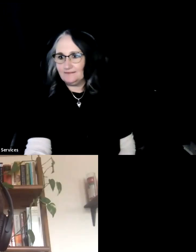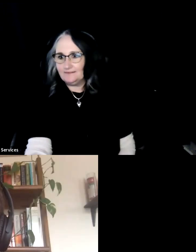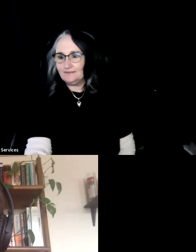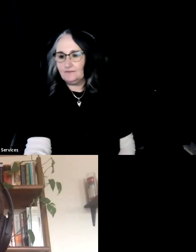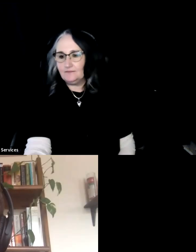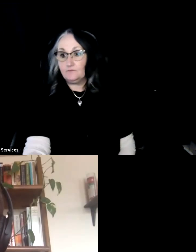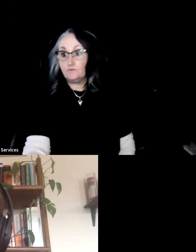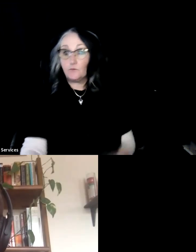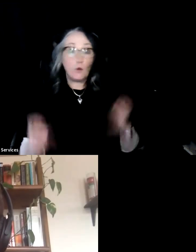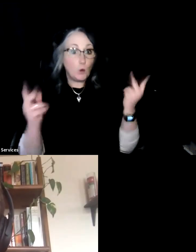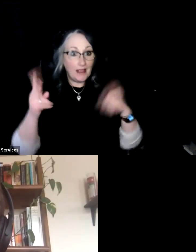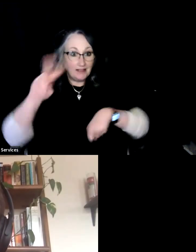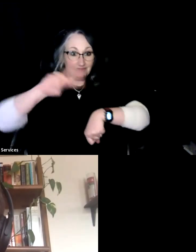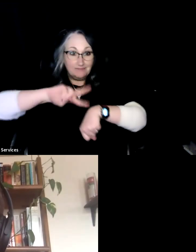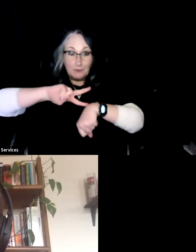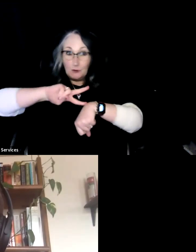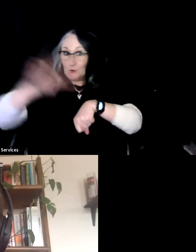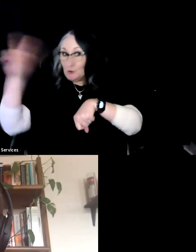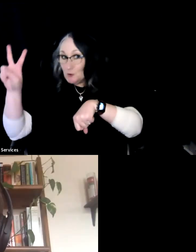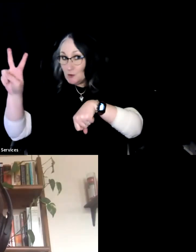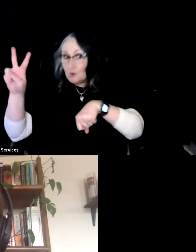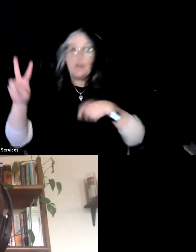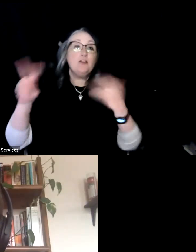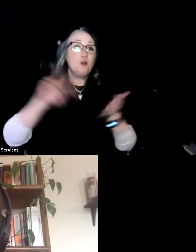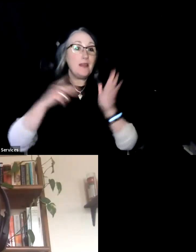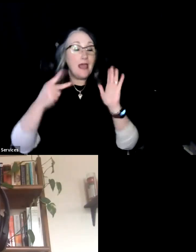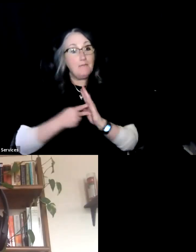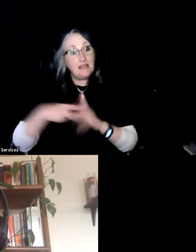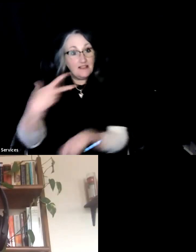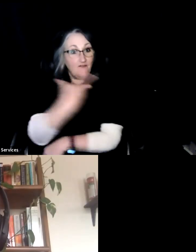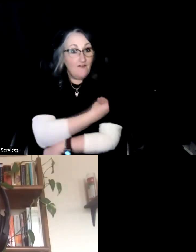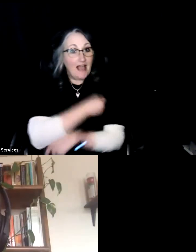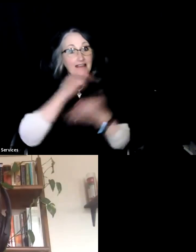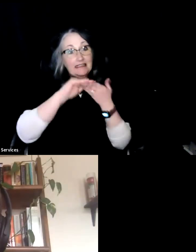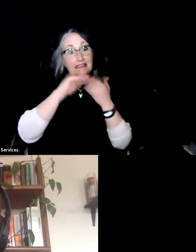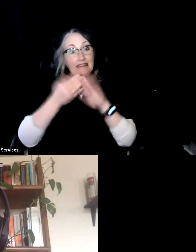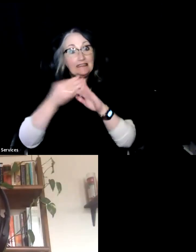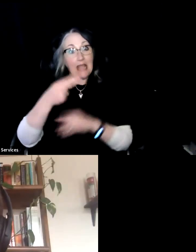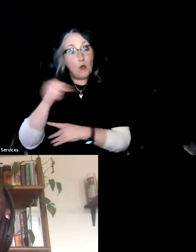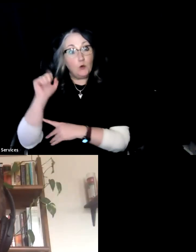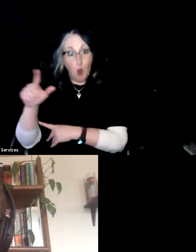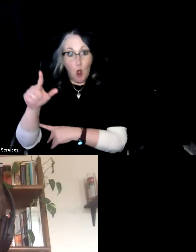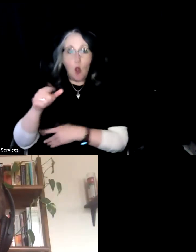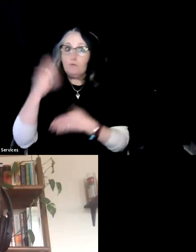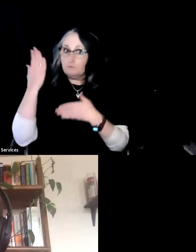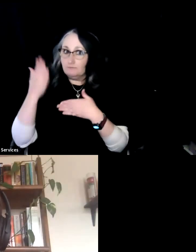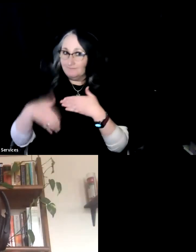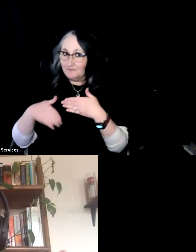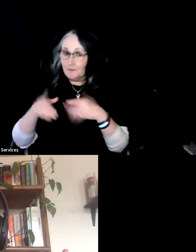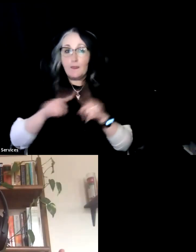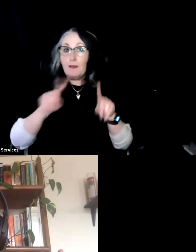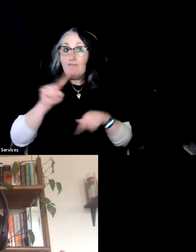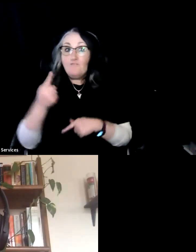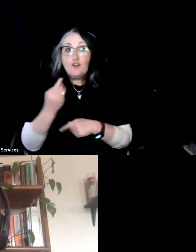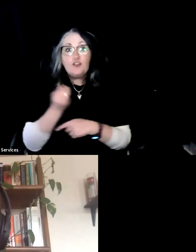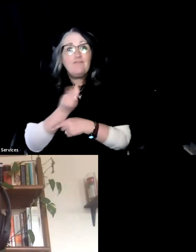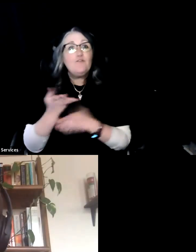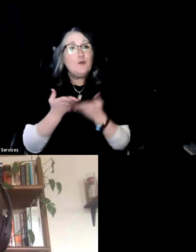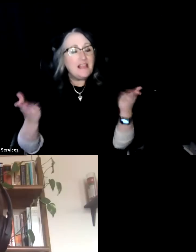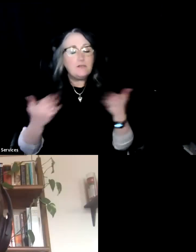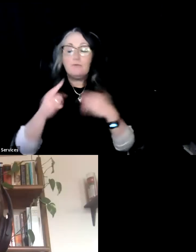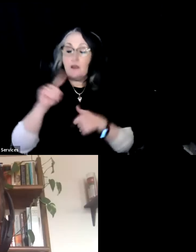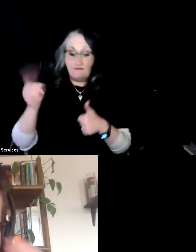o'clock. This is going to conclude our vaccine town hall today, but I just have a few things I want to finish with. First, thank you all so much